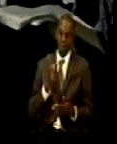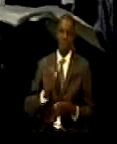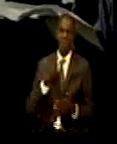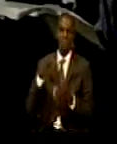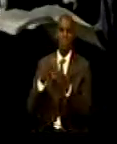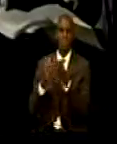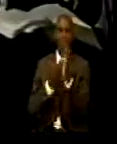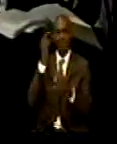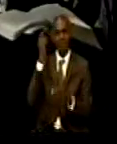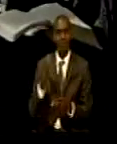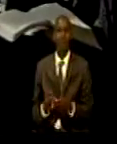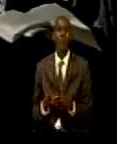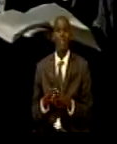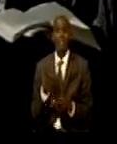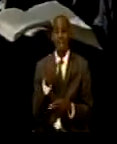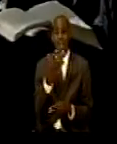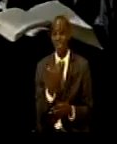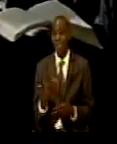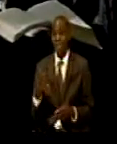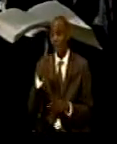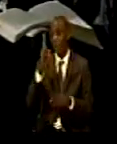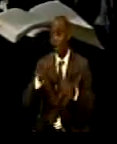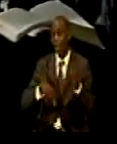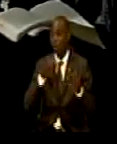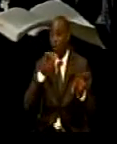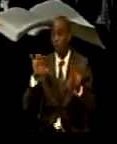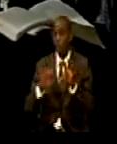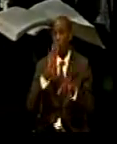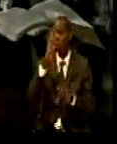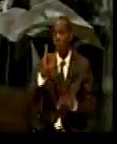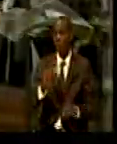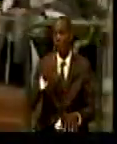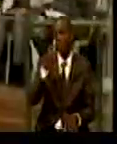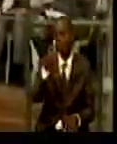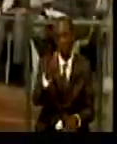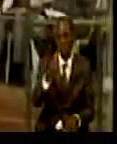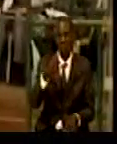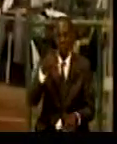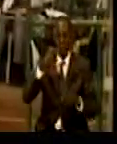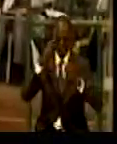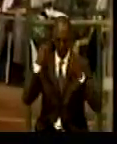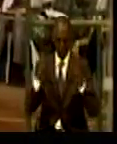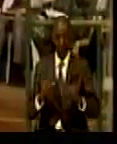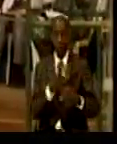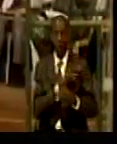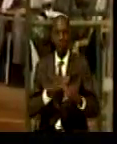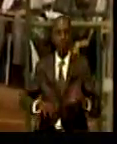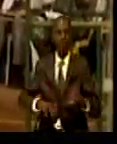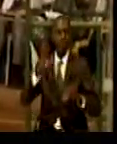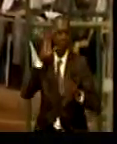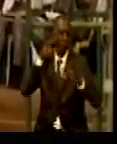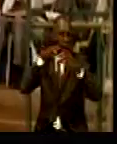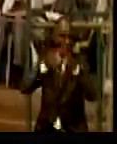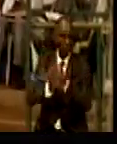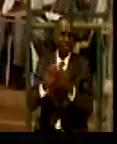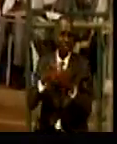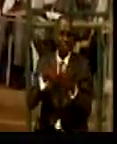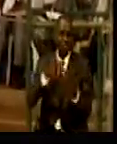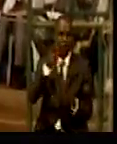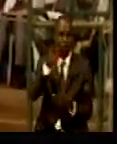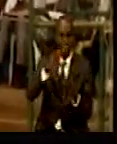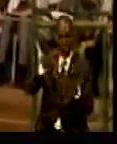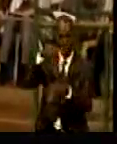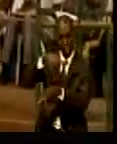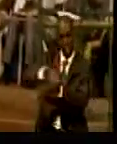The things you couldn't do by yourself, the power of Christ will come to you tonight. It will be